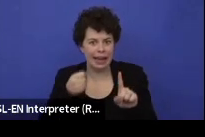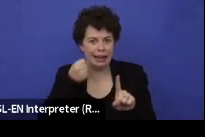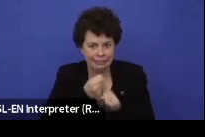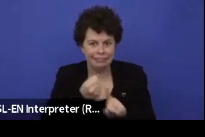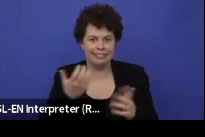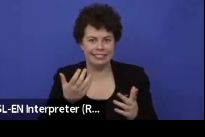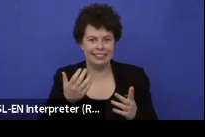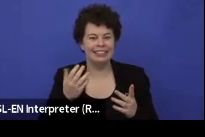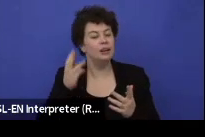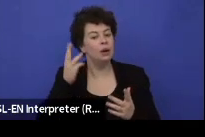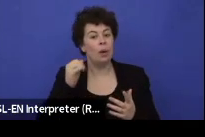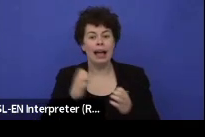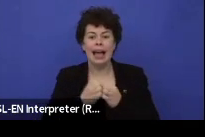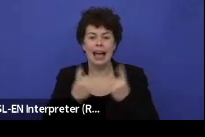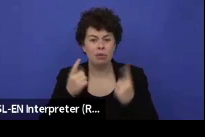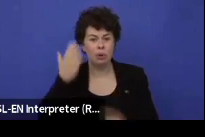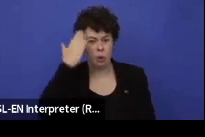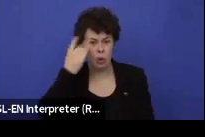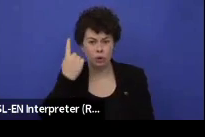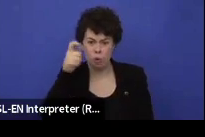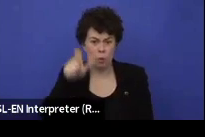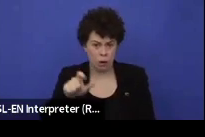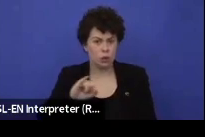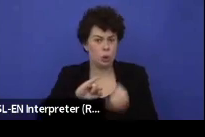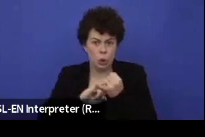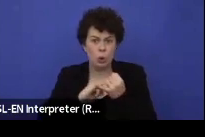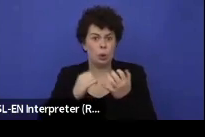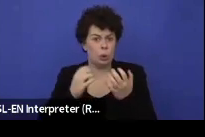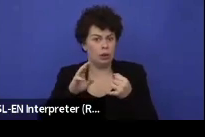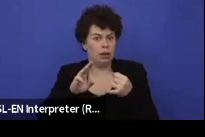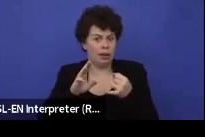everyone knows someone who menstruates.